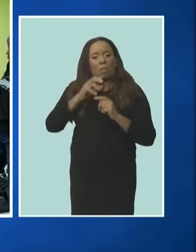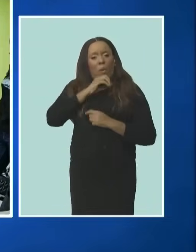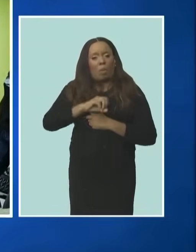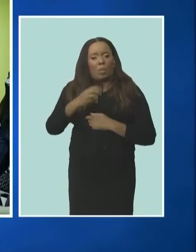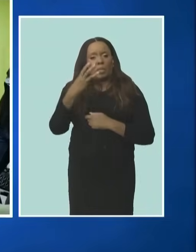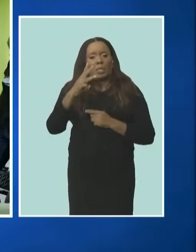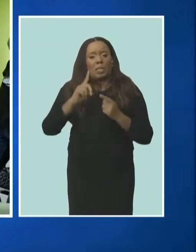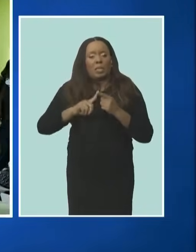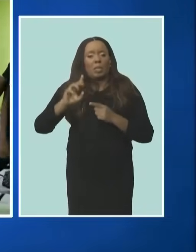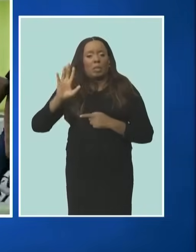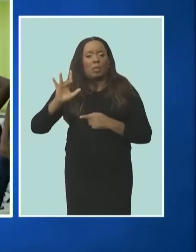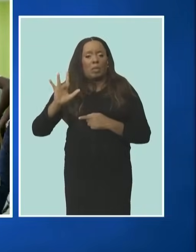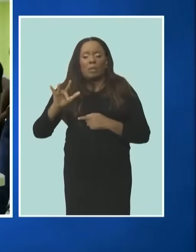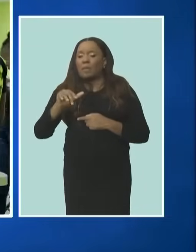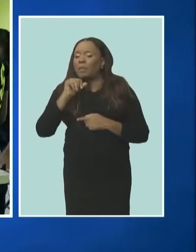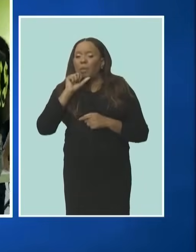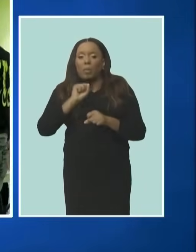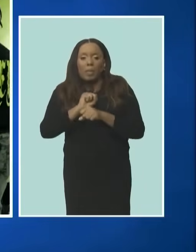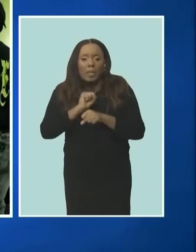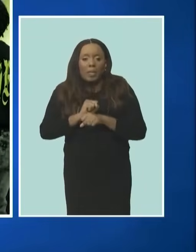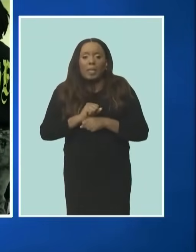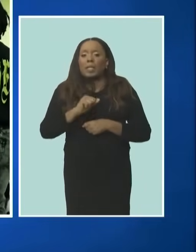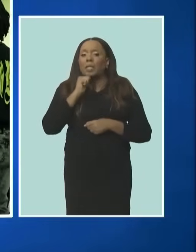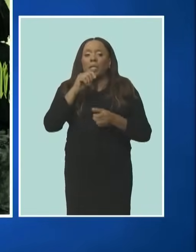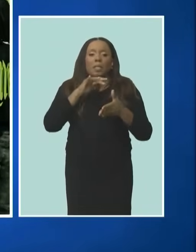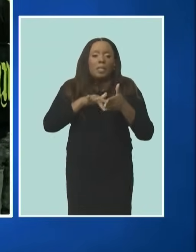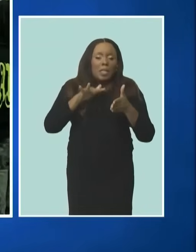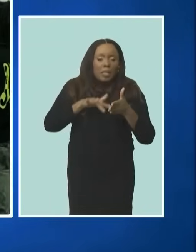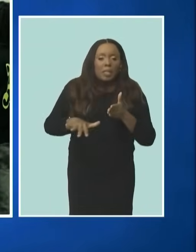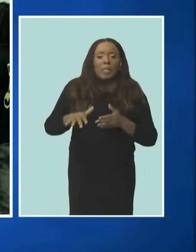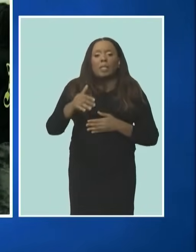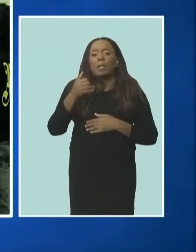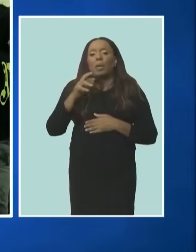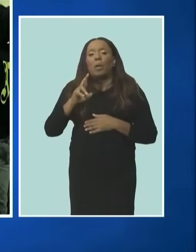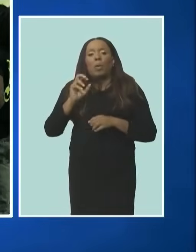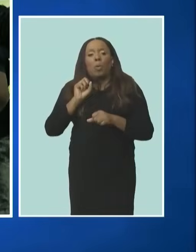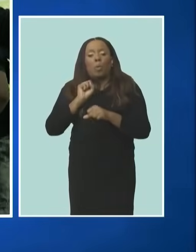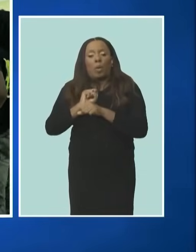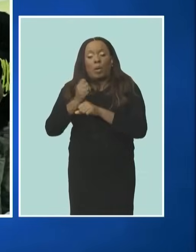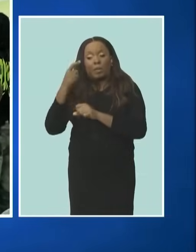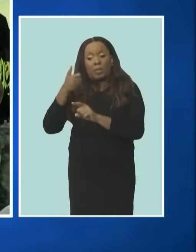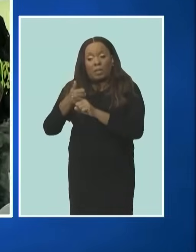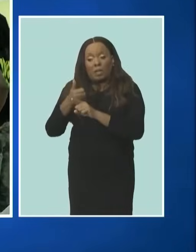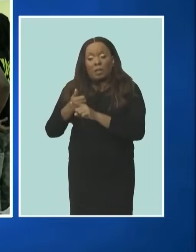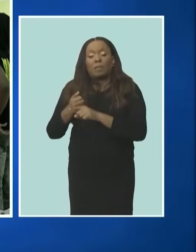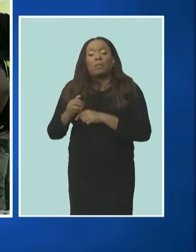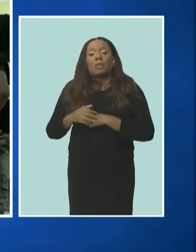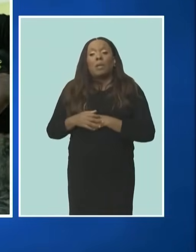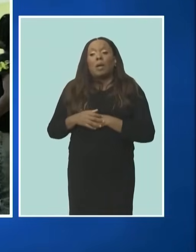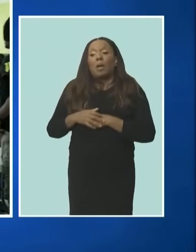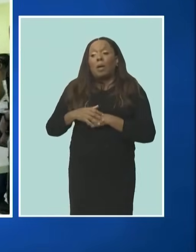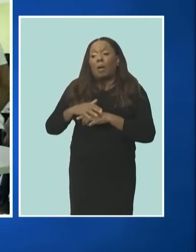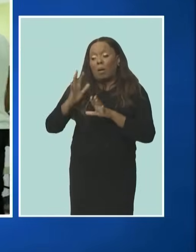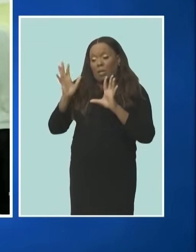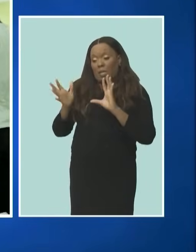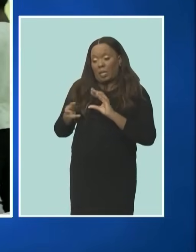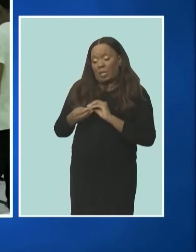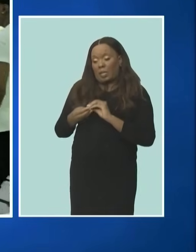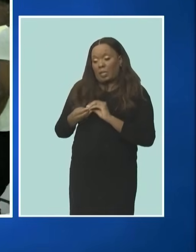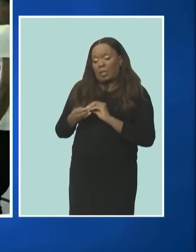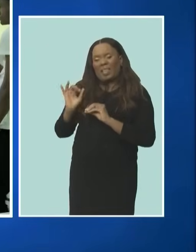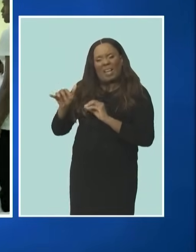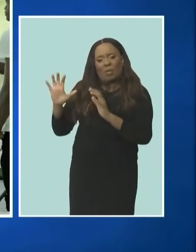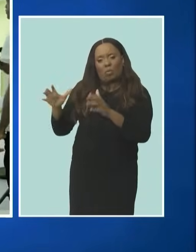are either not working, studying or self-employed, has an 80% positive output. He was speaking at